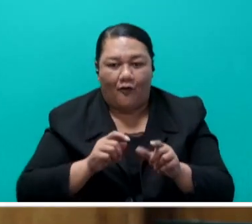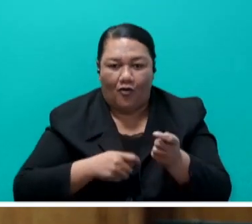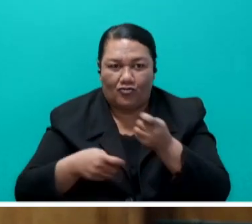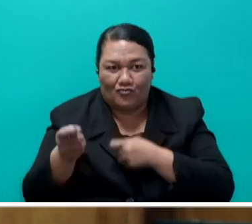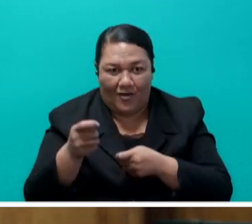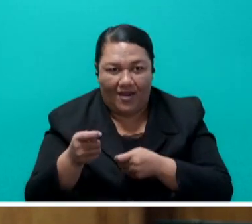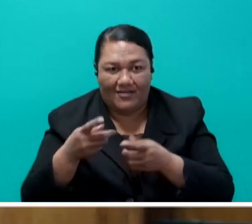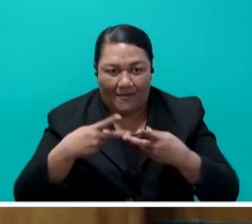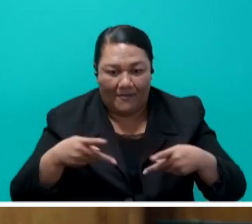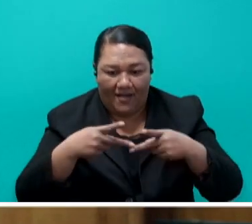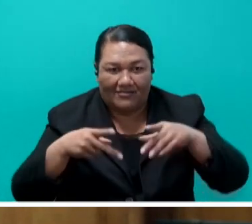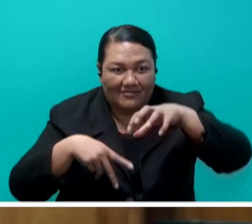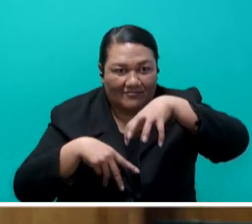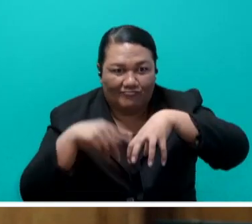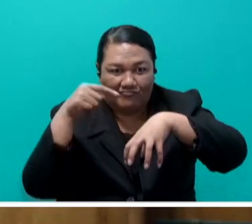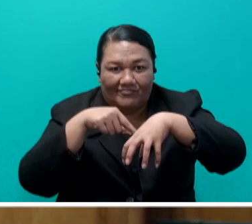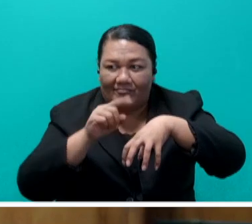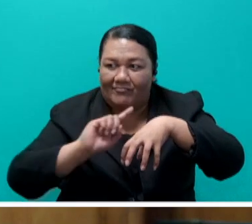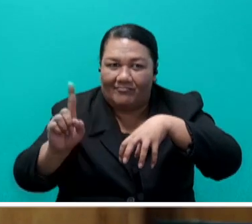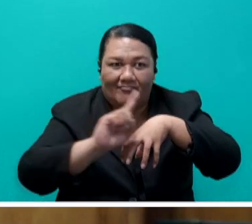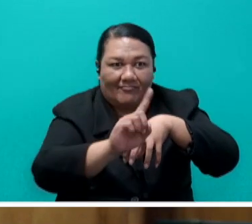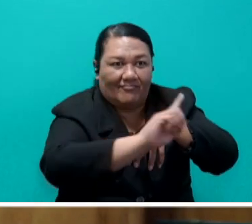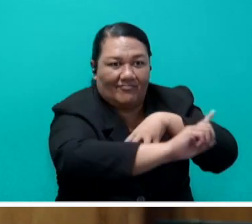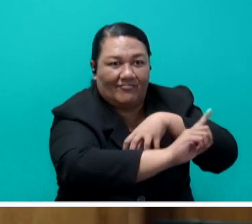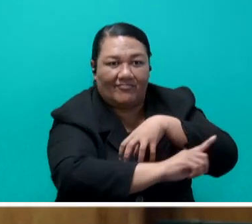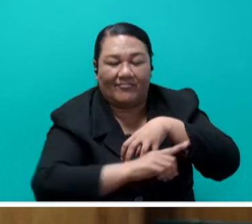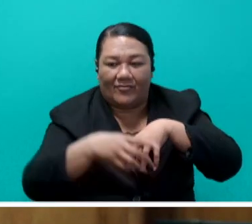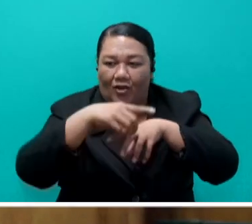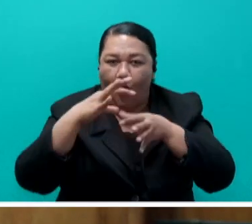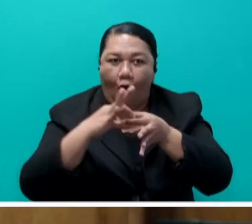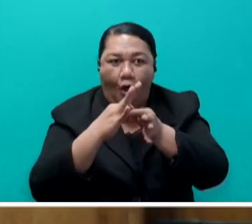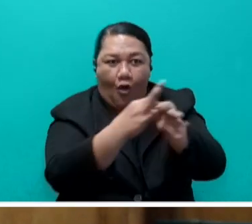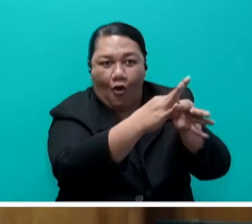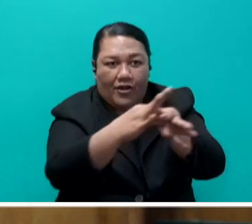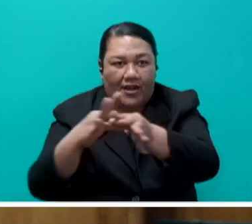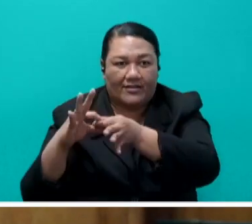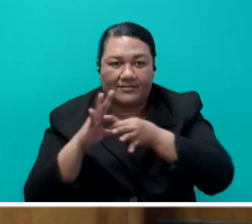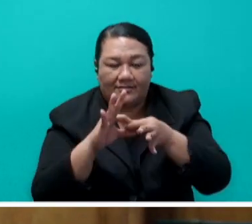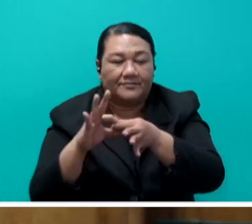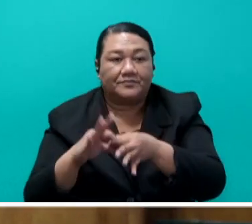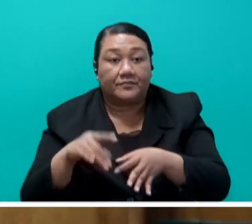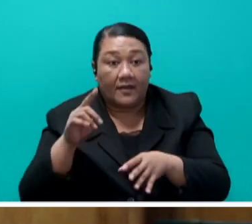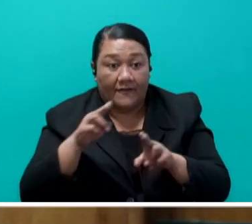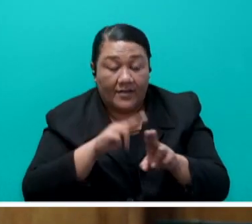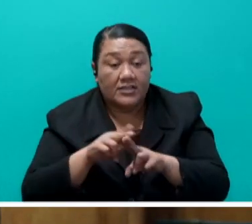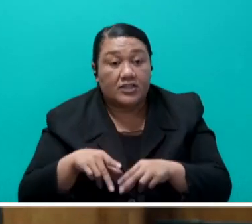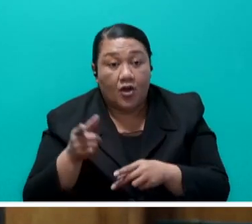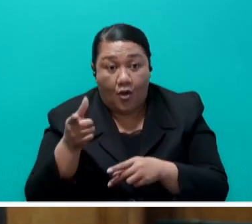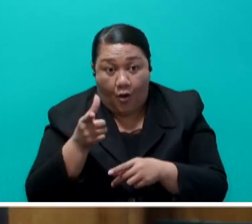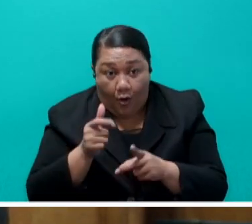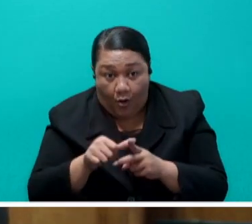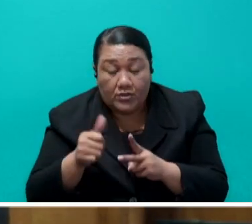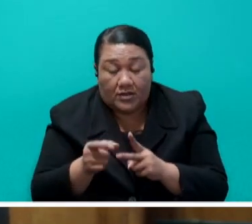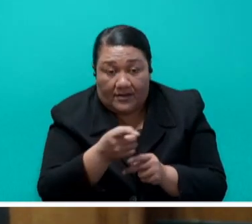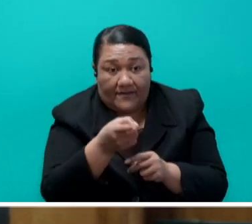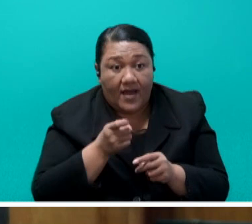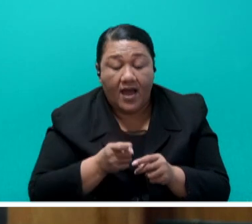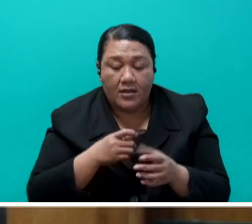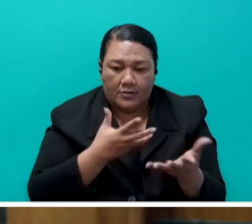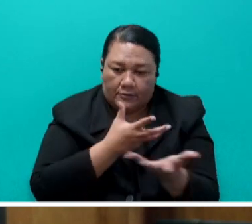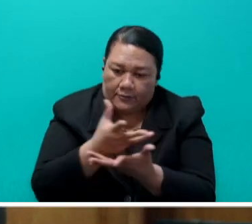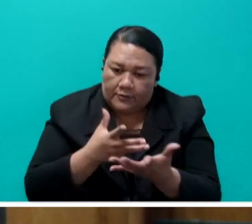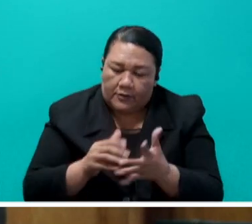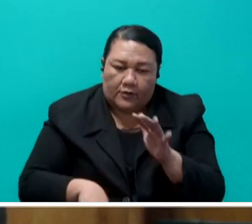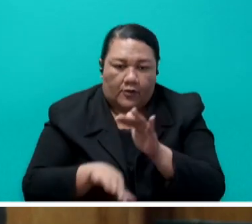Given Fiji's active role in the WTO, Fiji was also invited to join a number of plurilateral negotiations taking